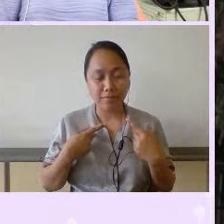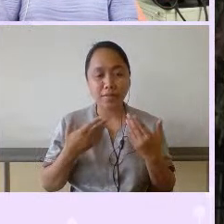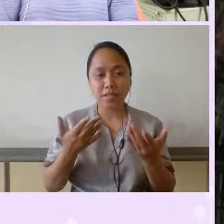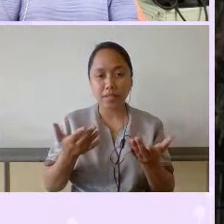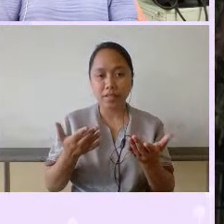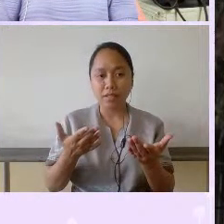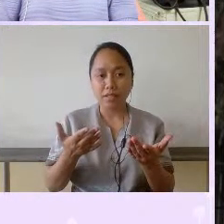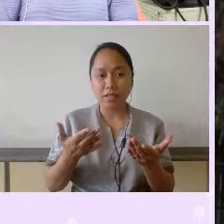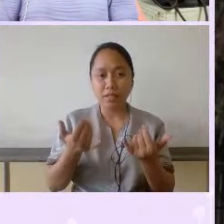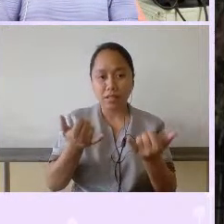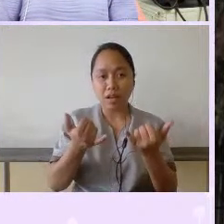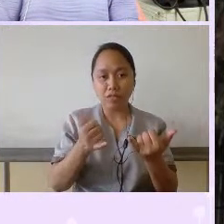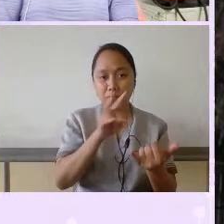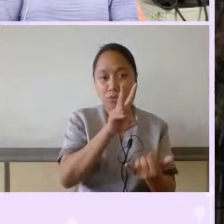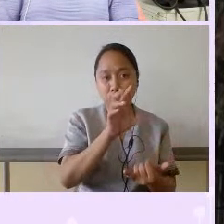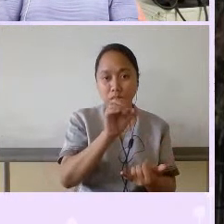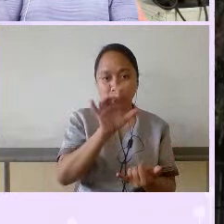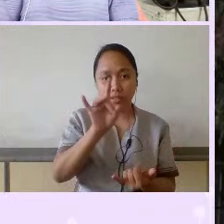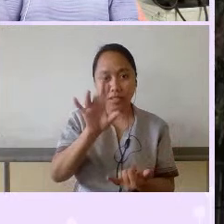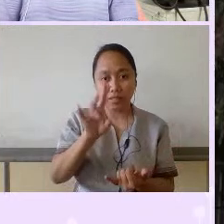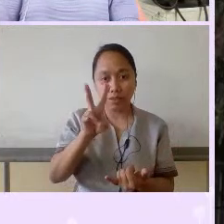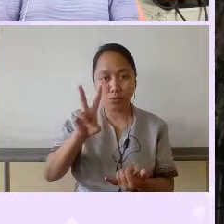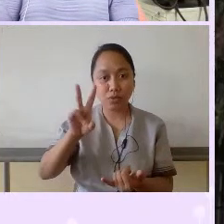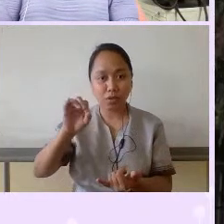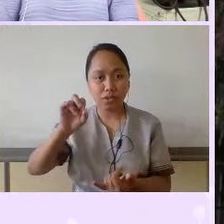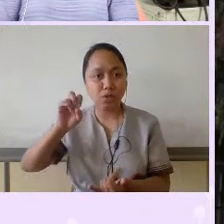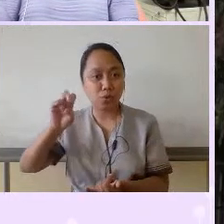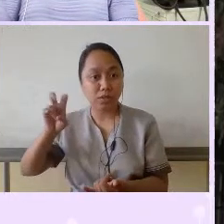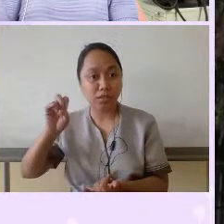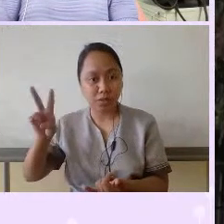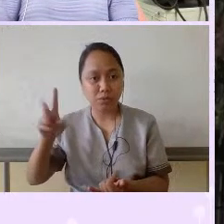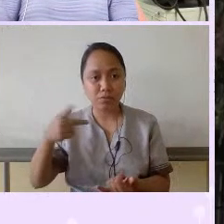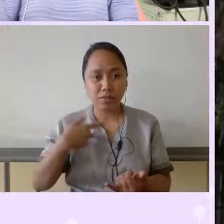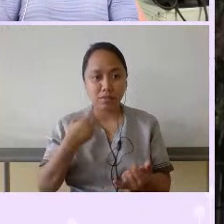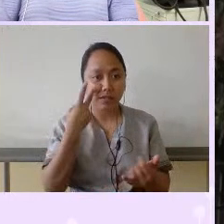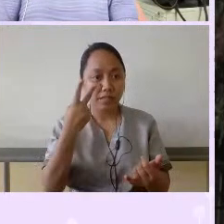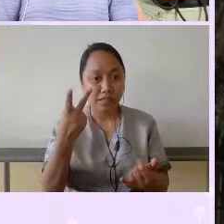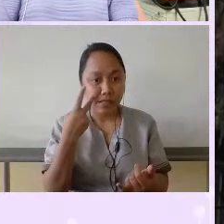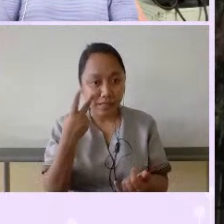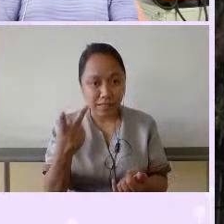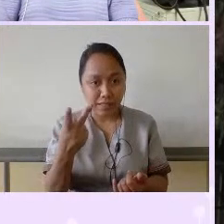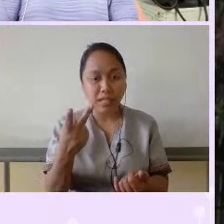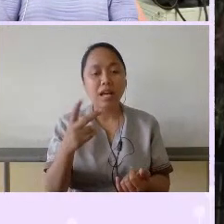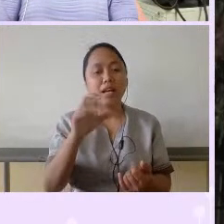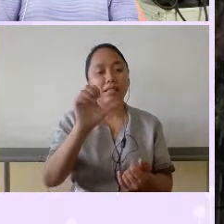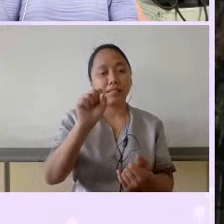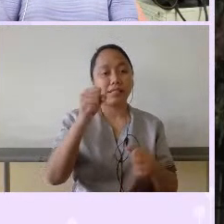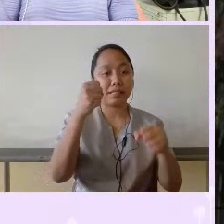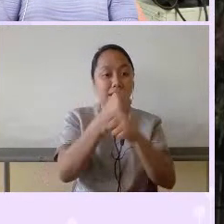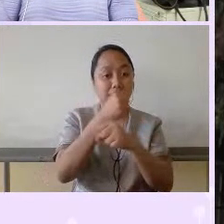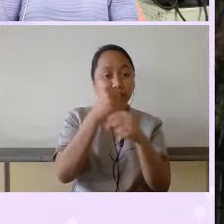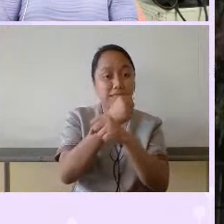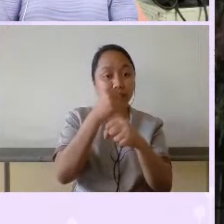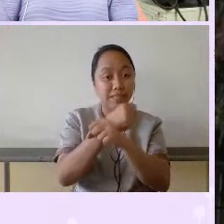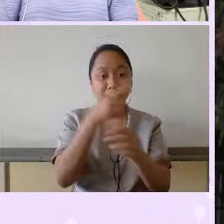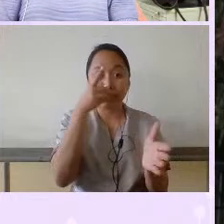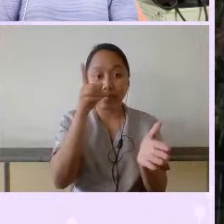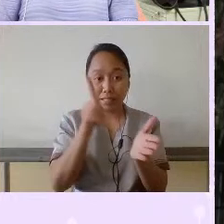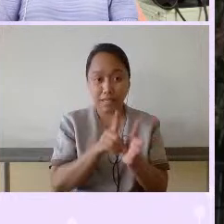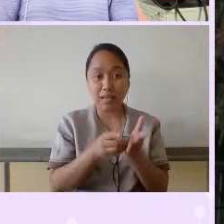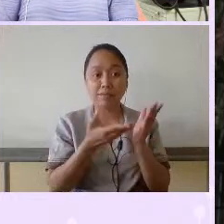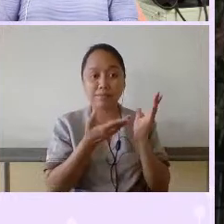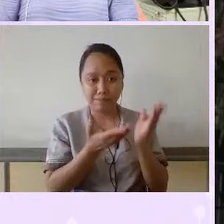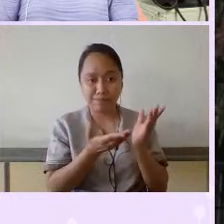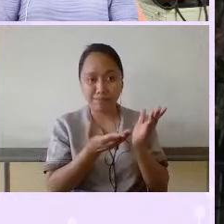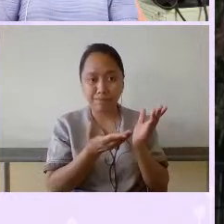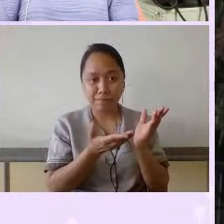forward from the fading effects of the pandemic, with key employment statistics reaching its pre-pandemic levels.